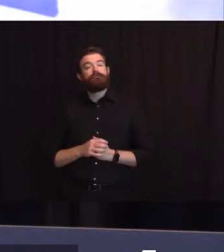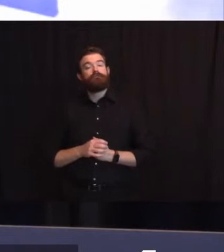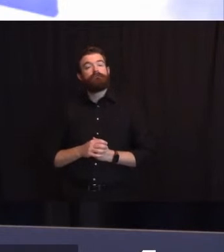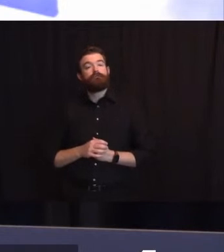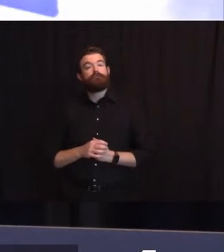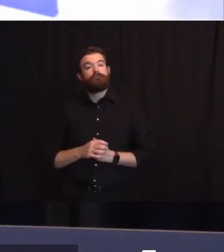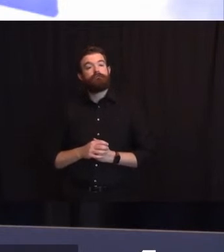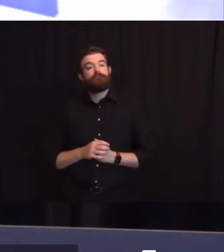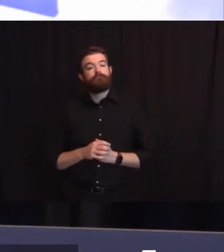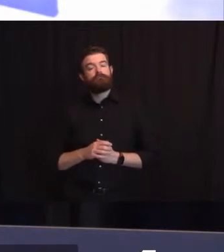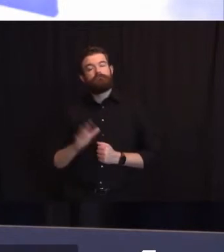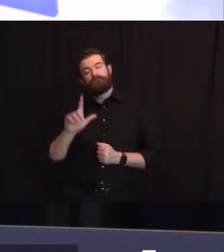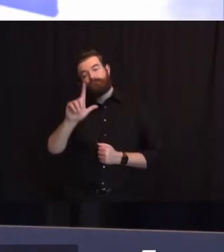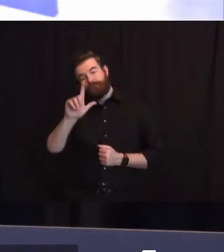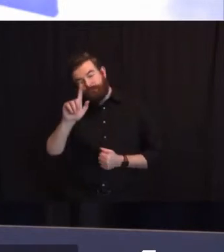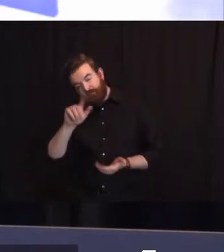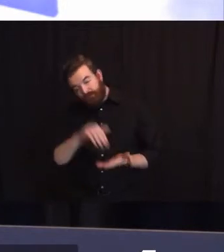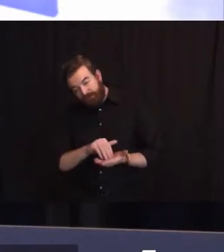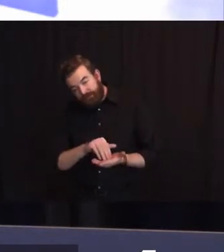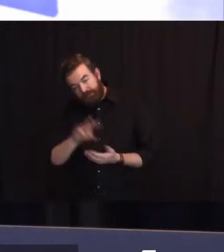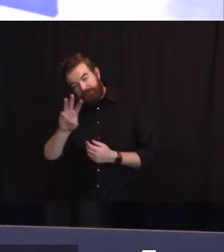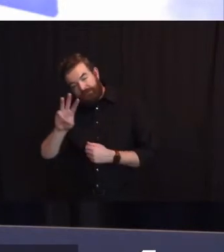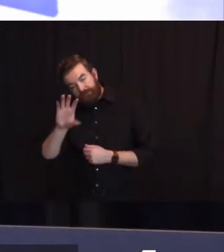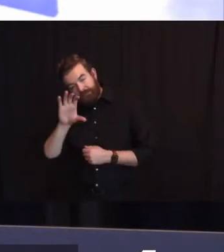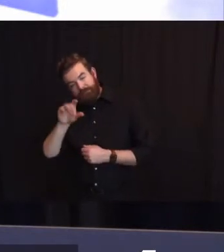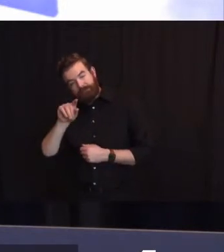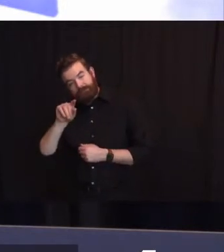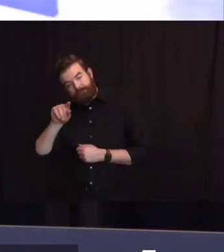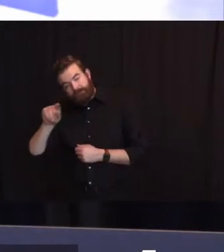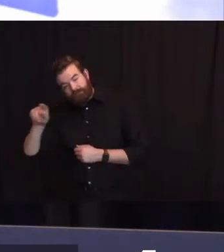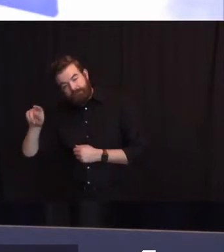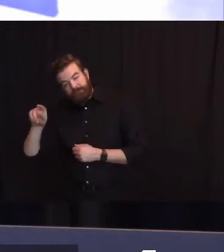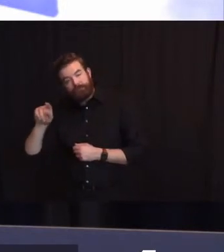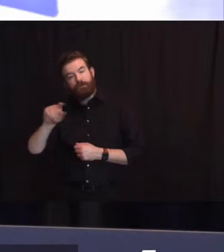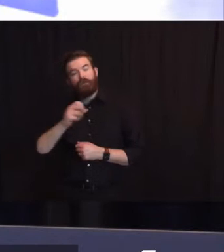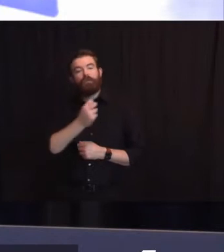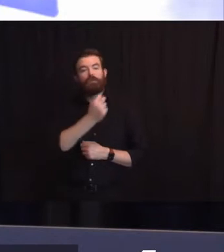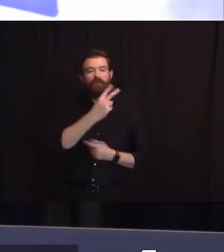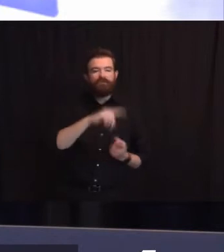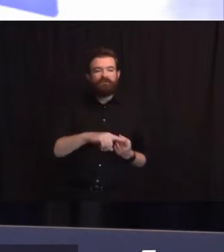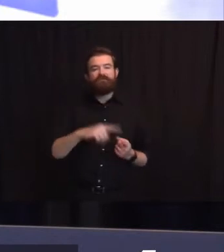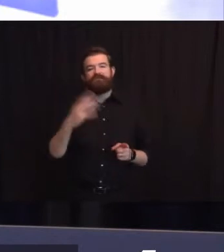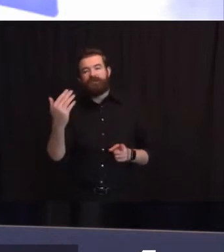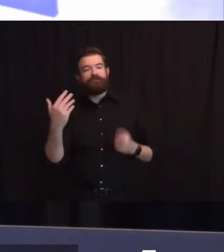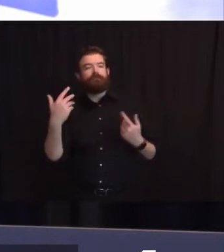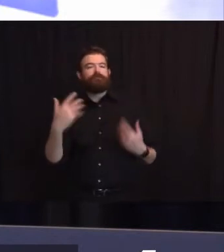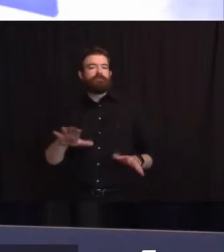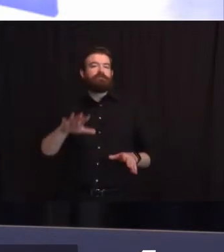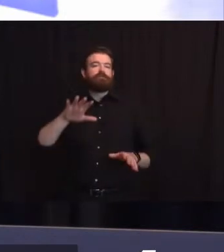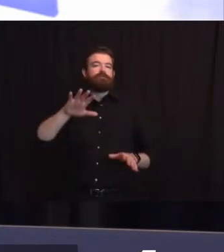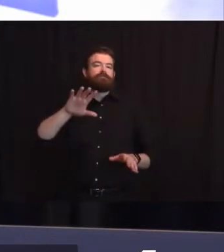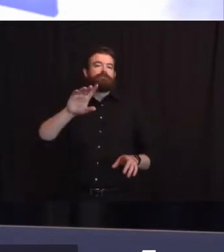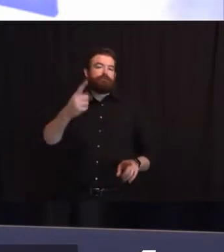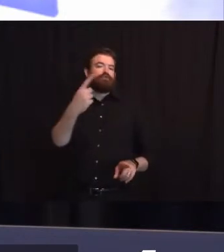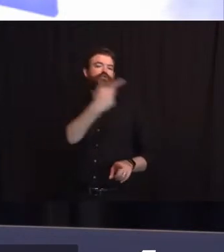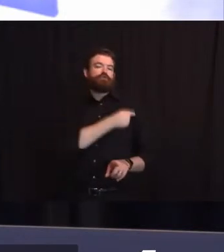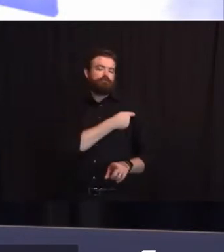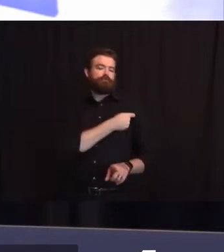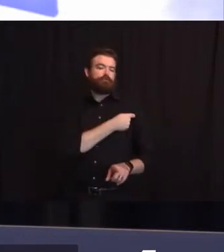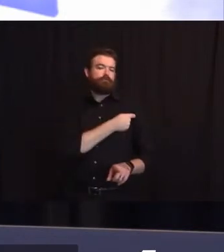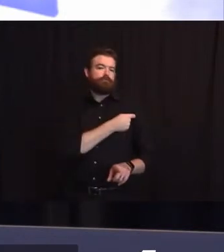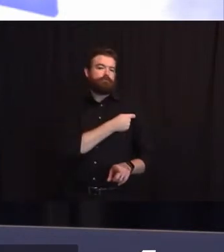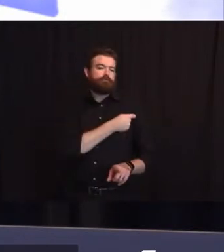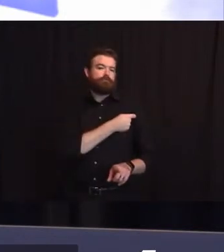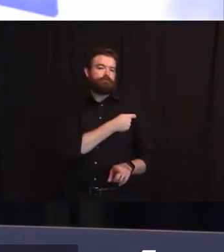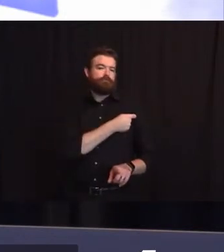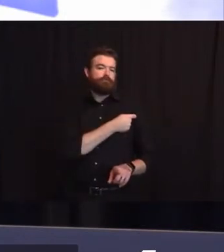21,964 12 to 15-year-olds have already received their first dose of vaccine. That's among the